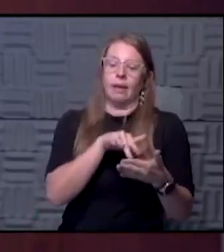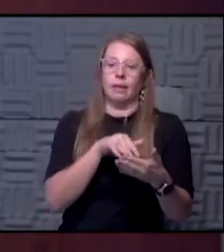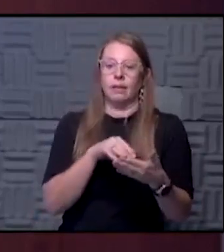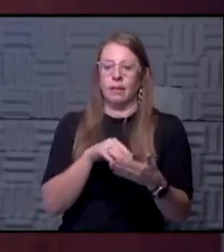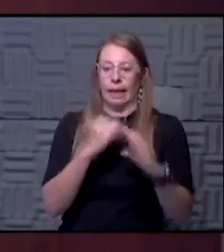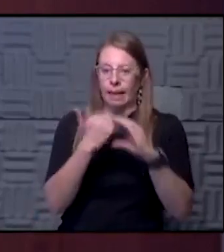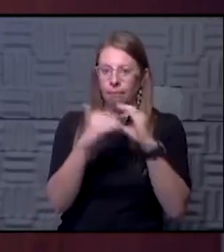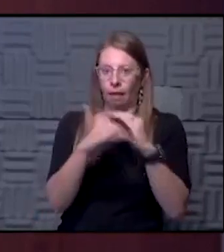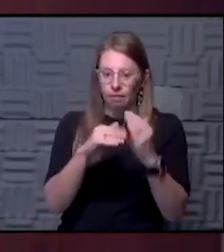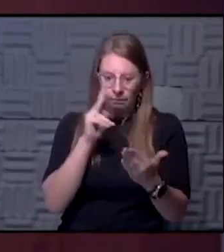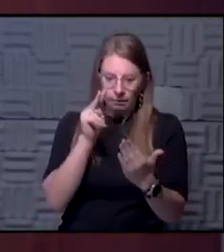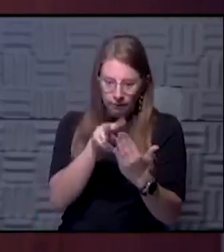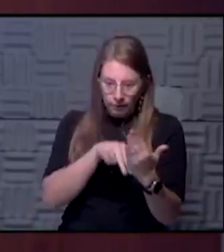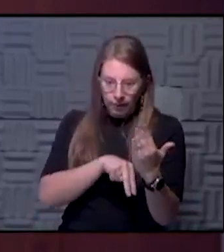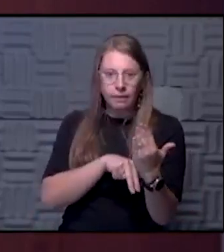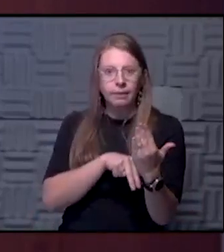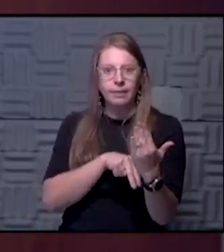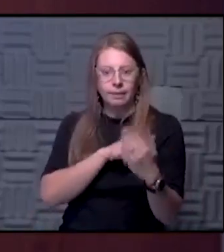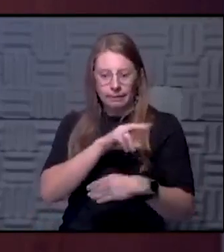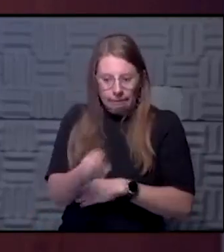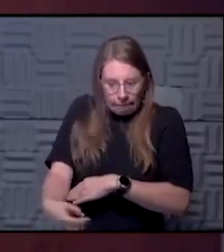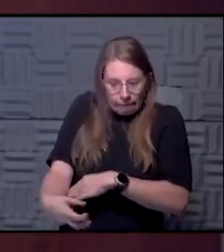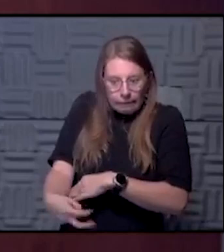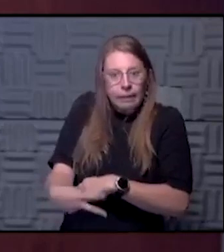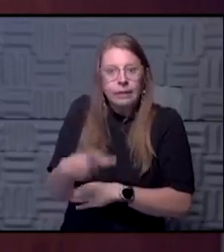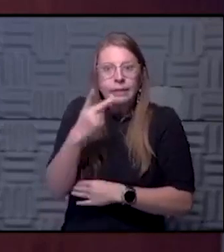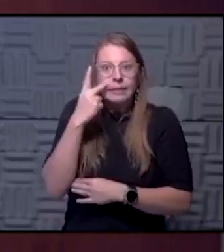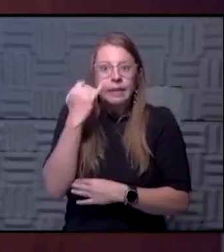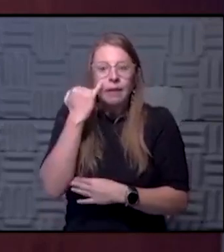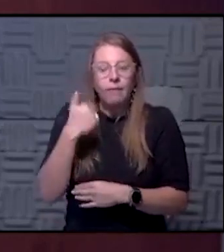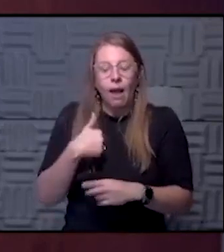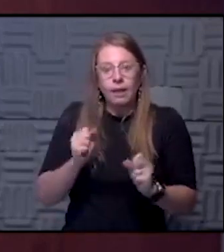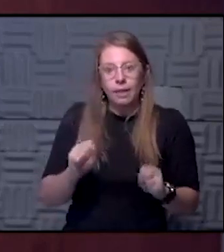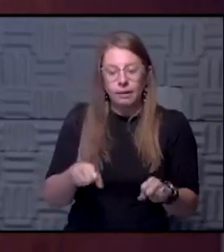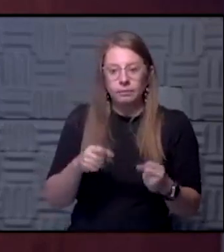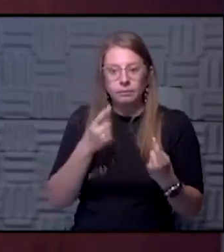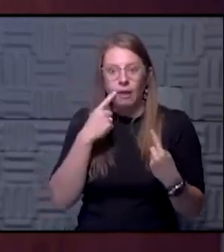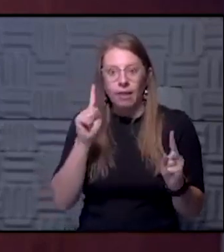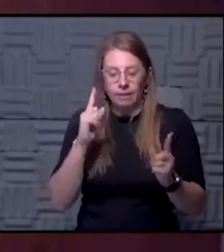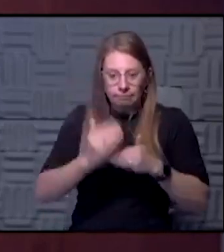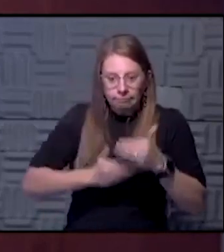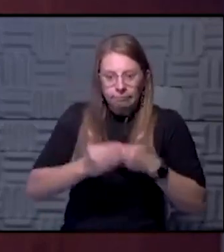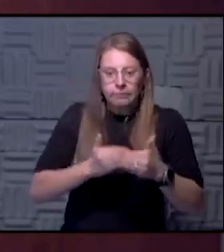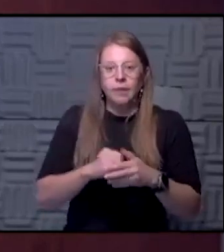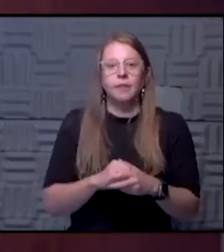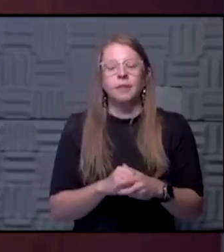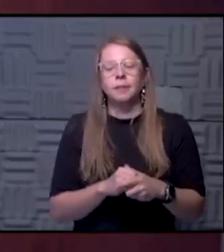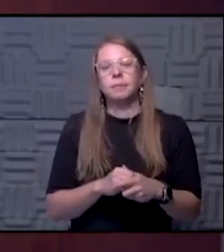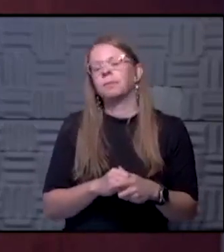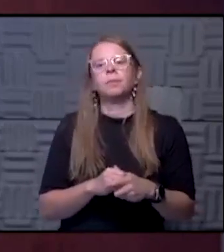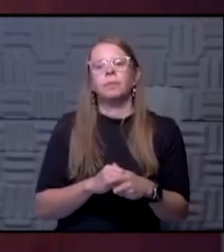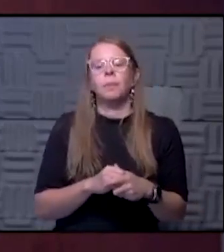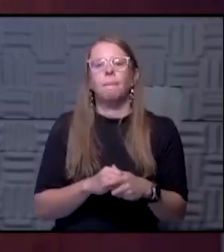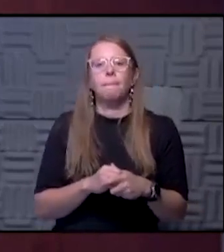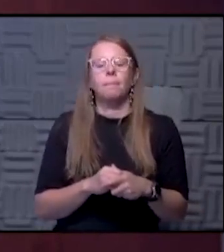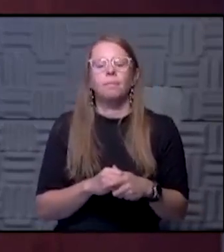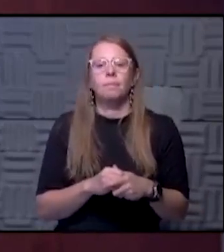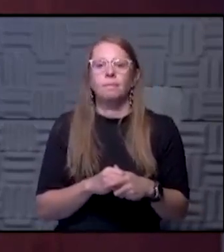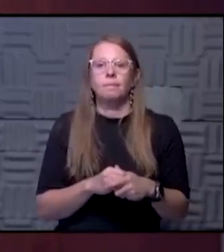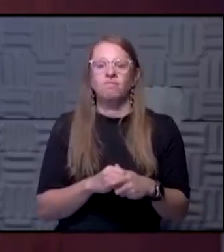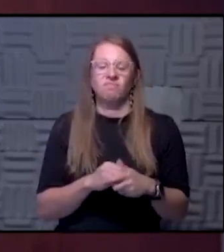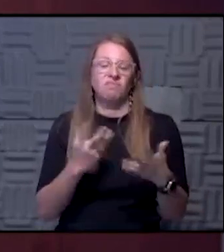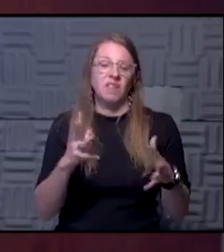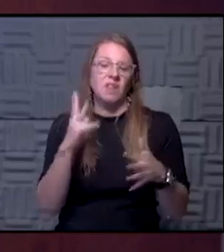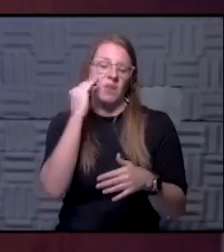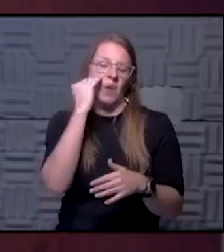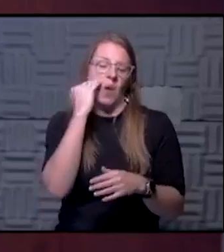midnight, seeing if I can finally get going. As we